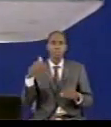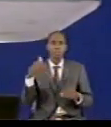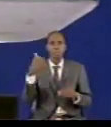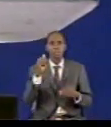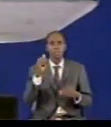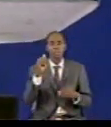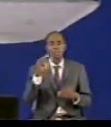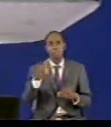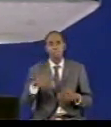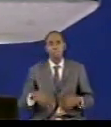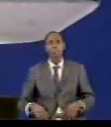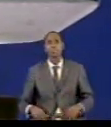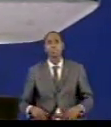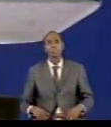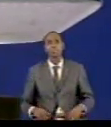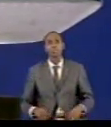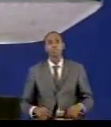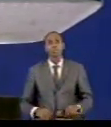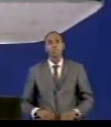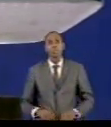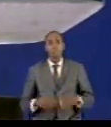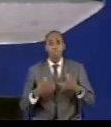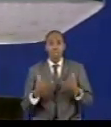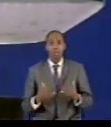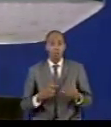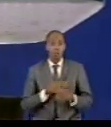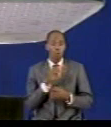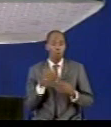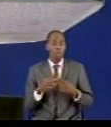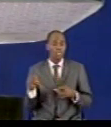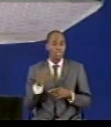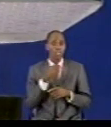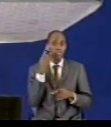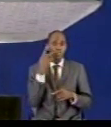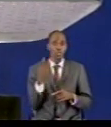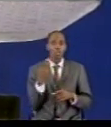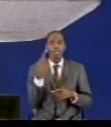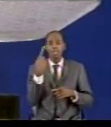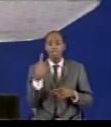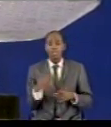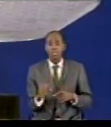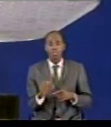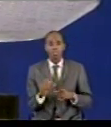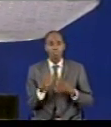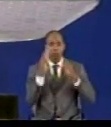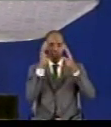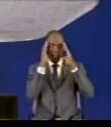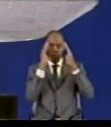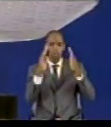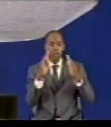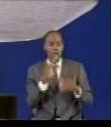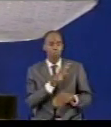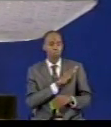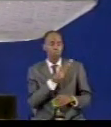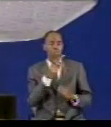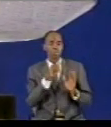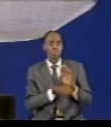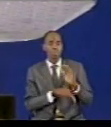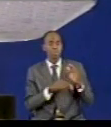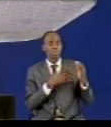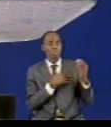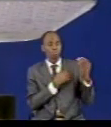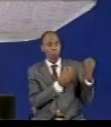Verse 13 now, when they saw the boldness, focus boldness of Peter and